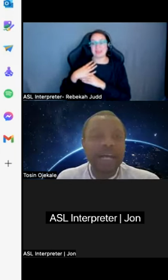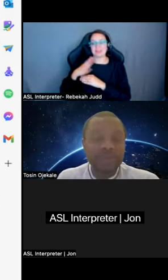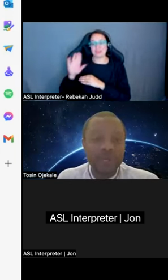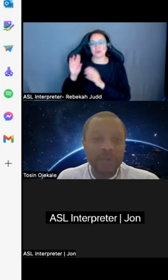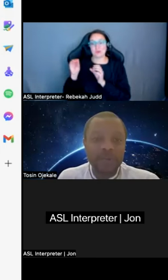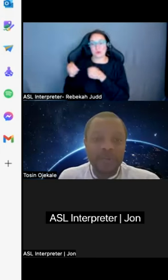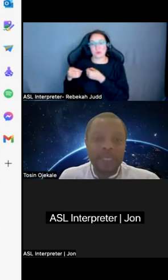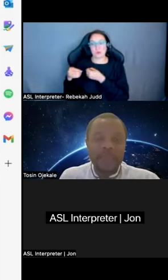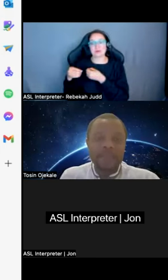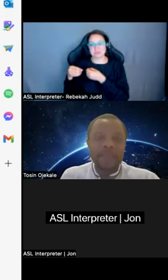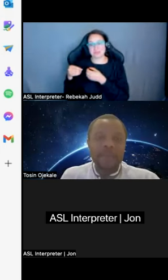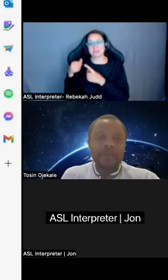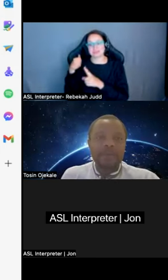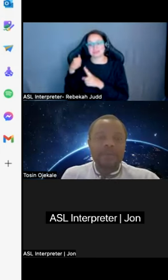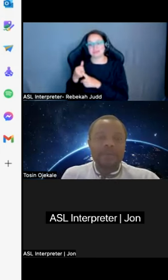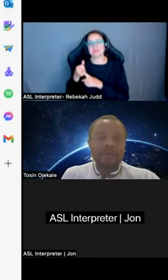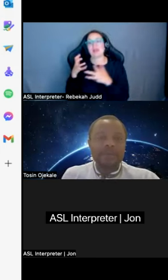rating as well.